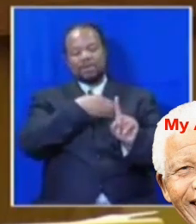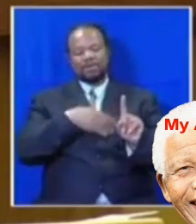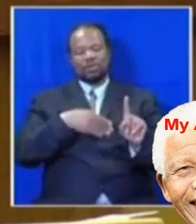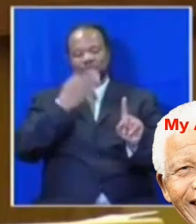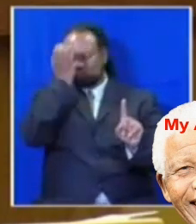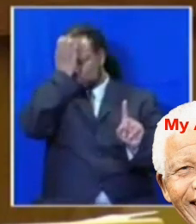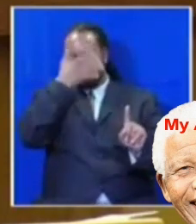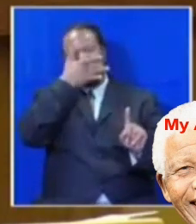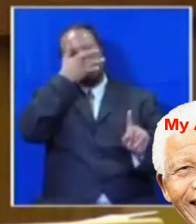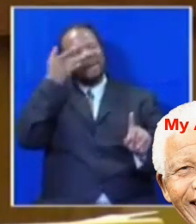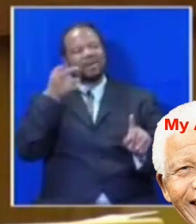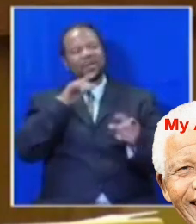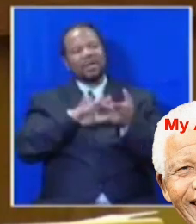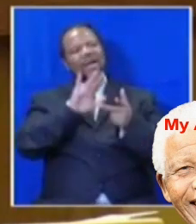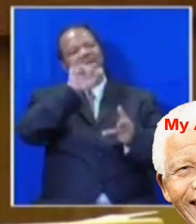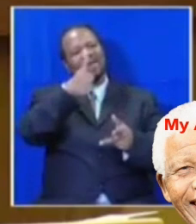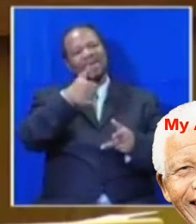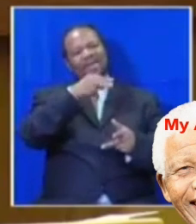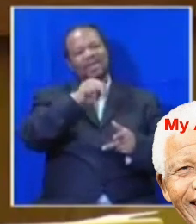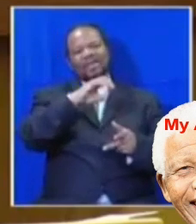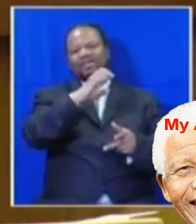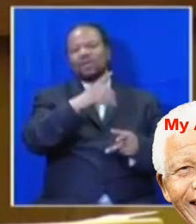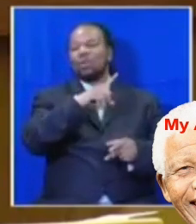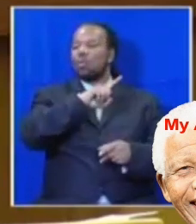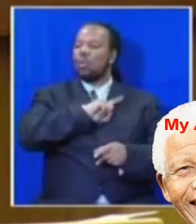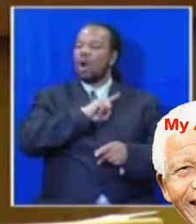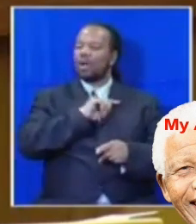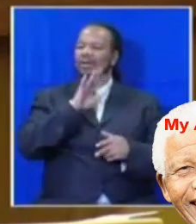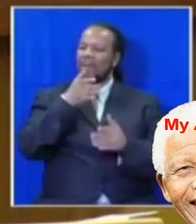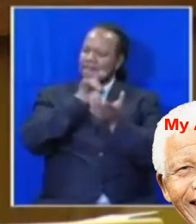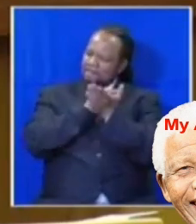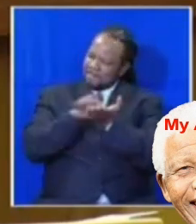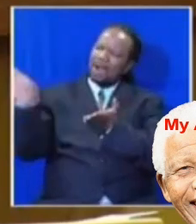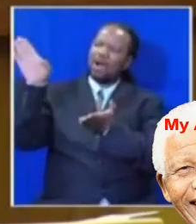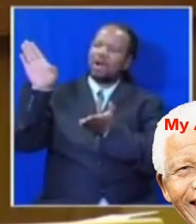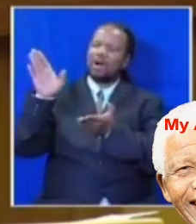ANC leaders precisely because they were ejected from the ANC.